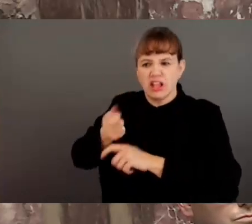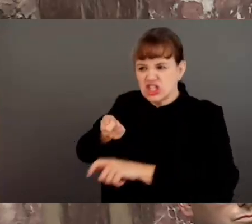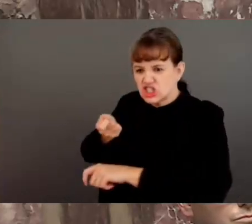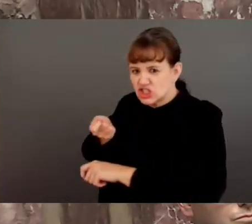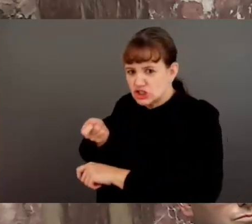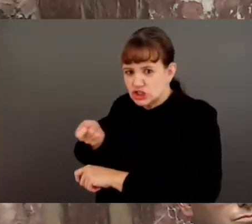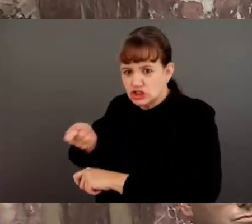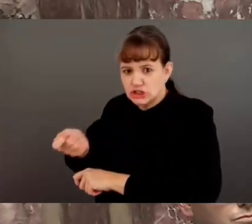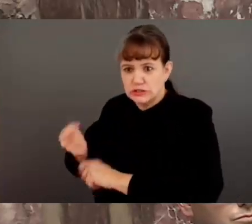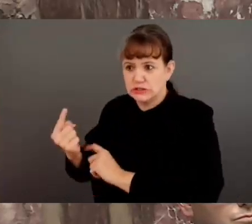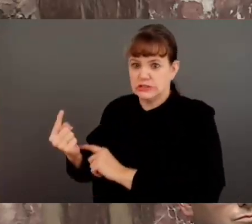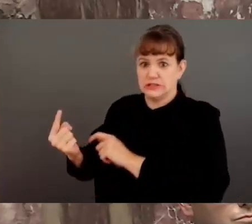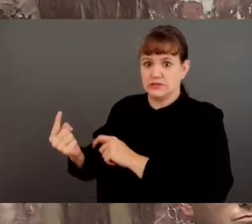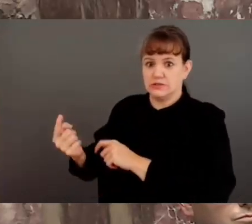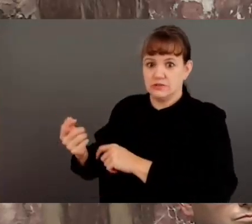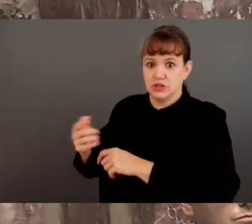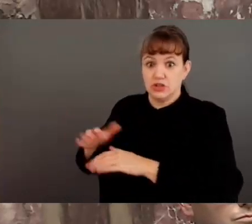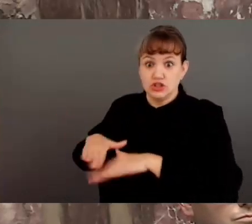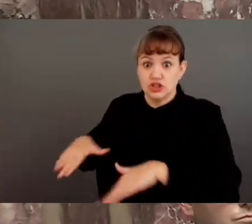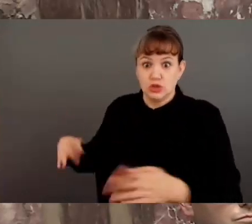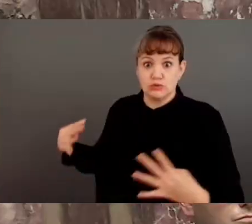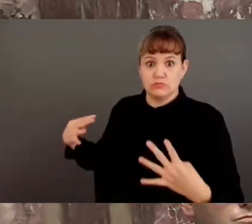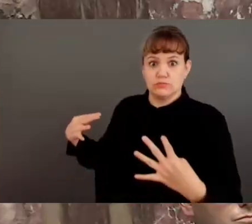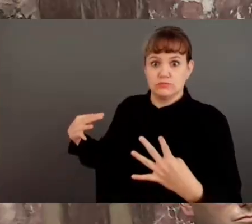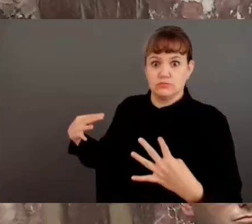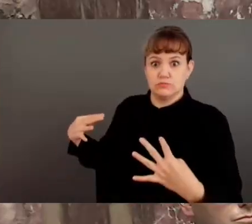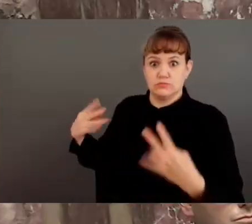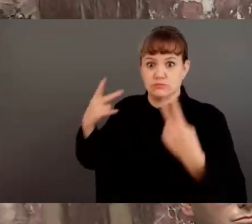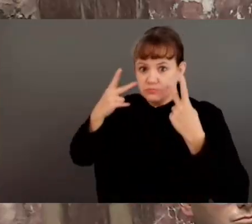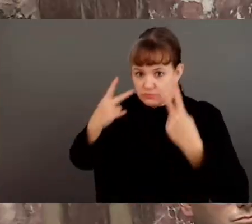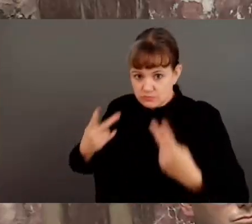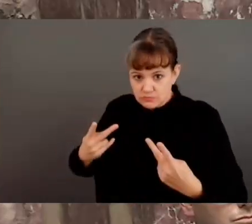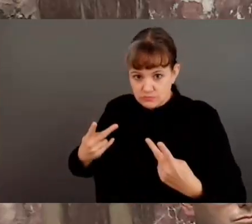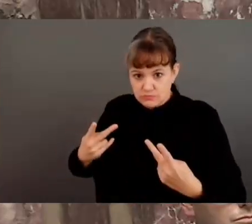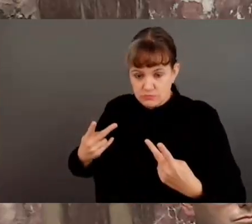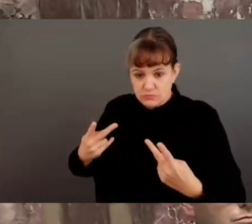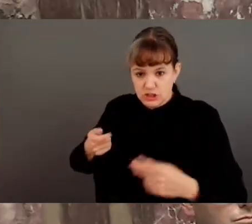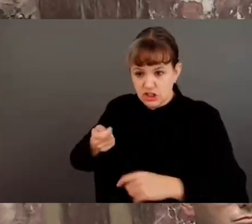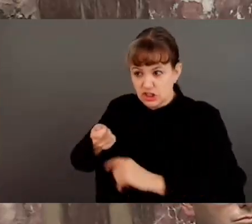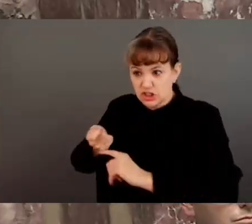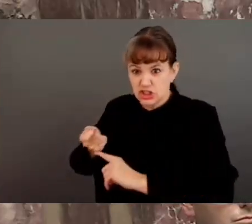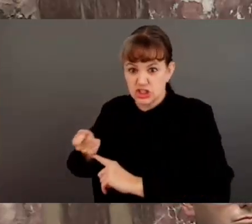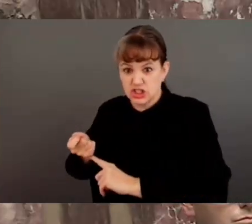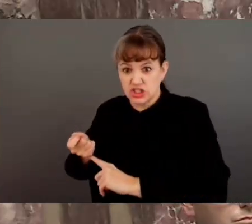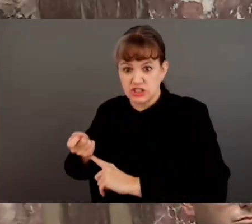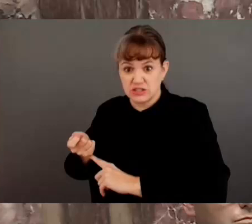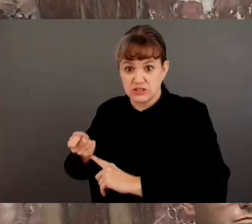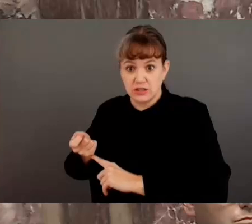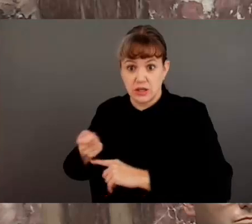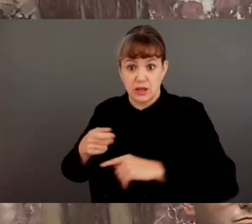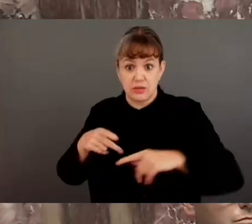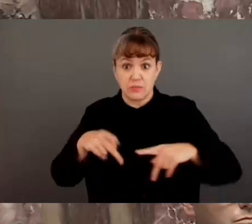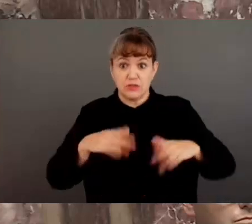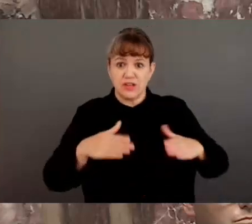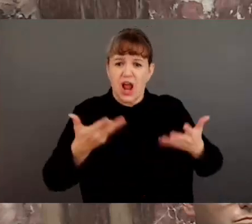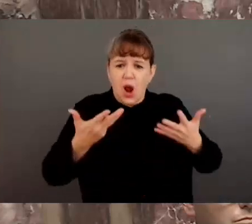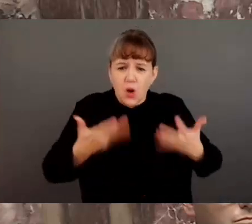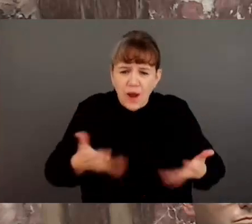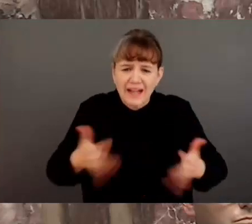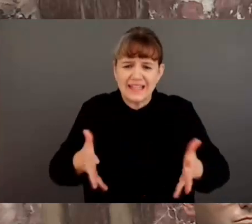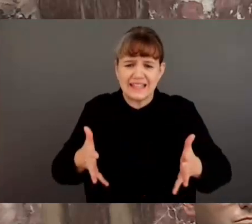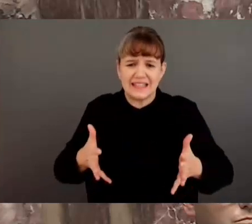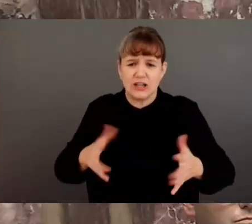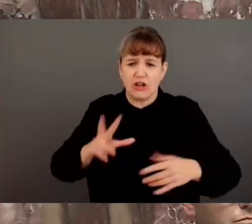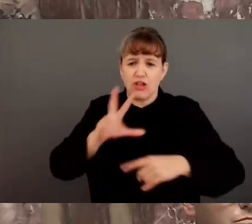That very same criminal, with over 30 convictions, Mr. Speaker, is